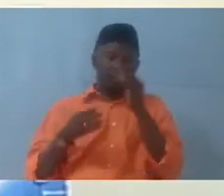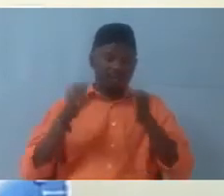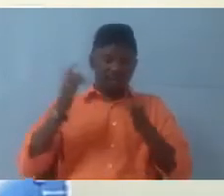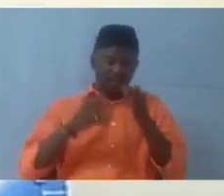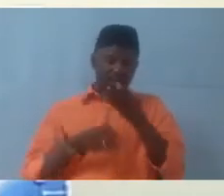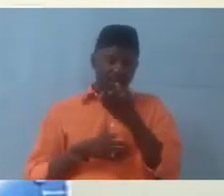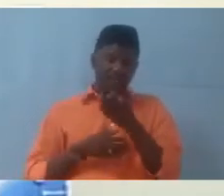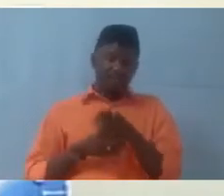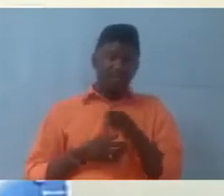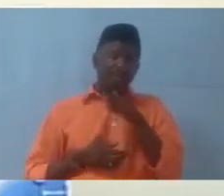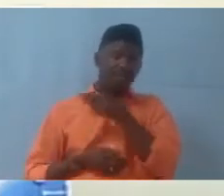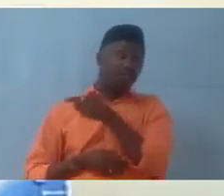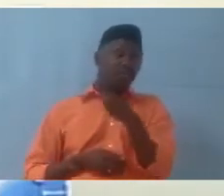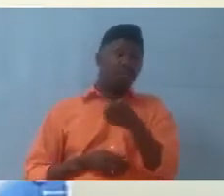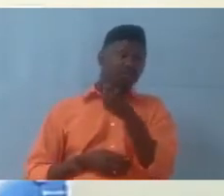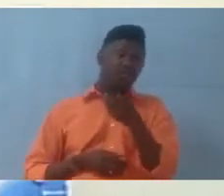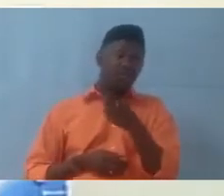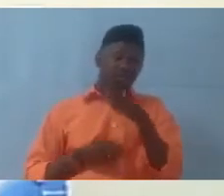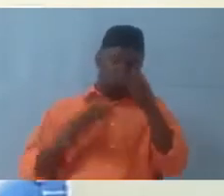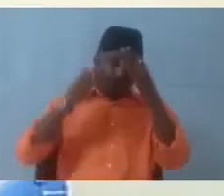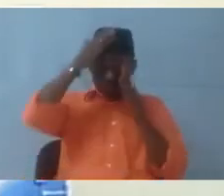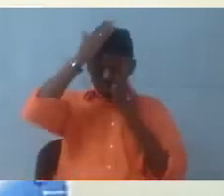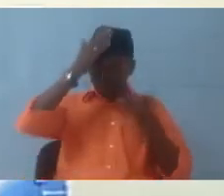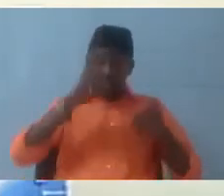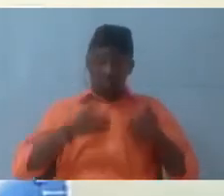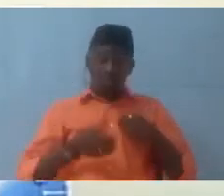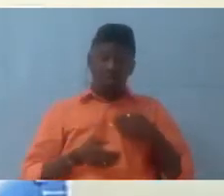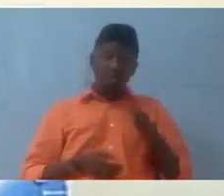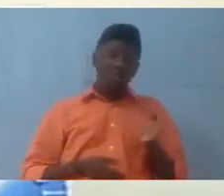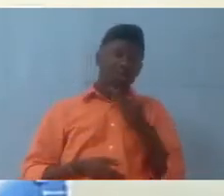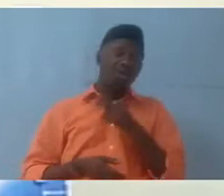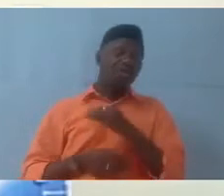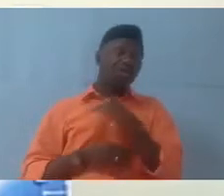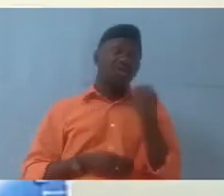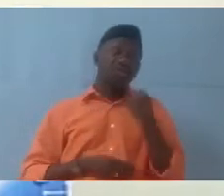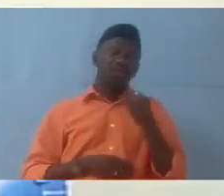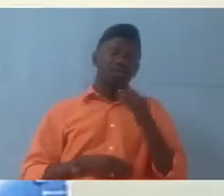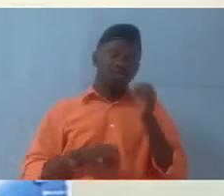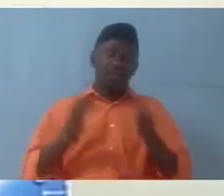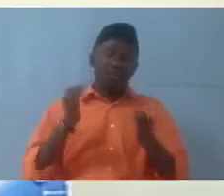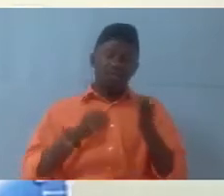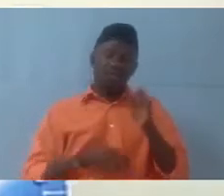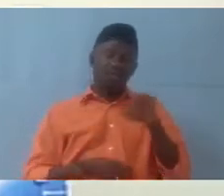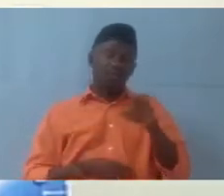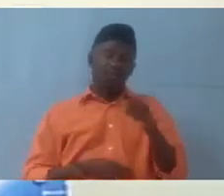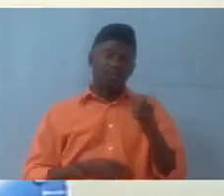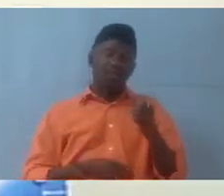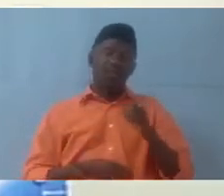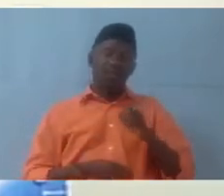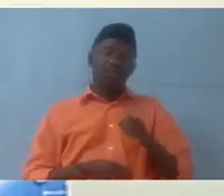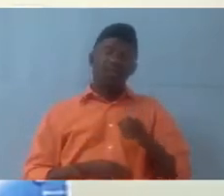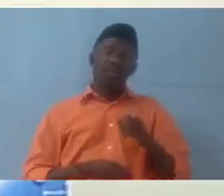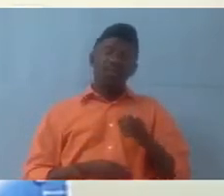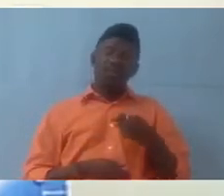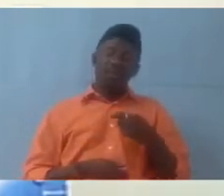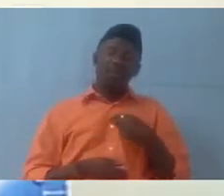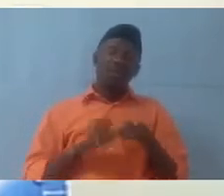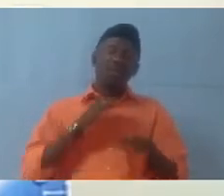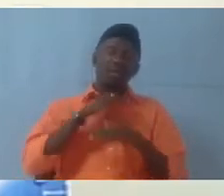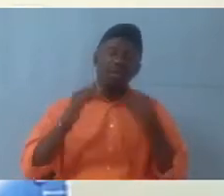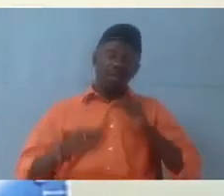the case. These soldiers, they went and killed the taxi driver and then the victim, and now they are blaming on the taxi driver.